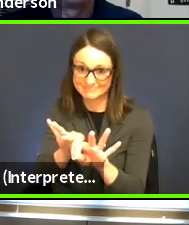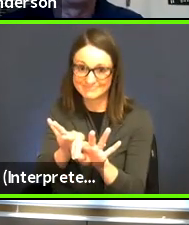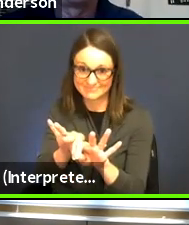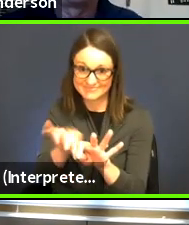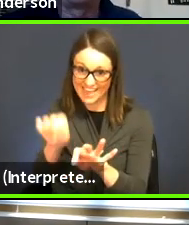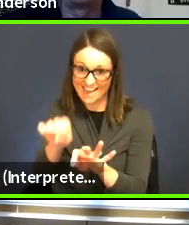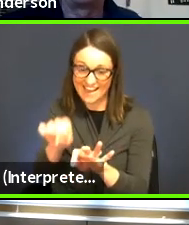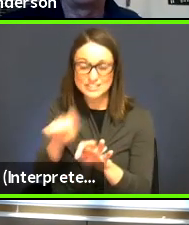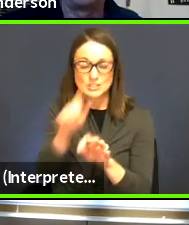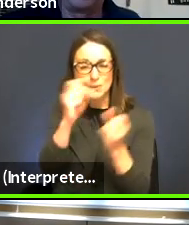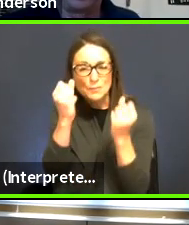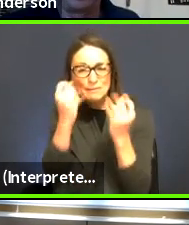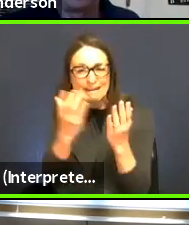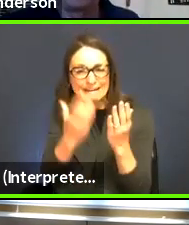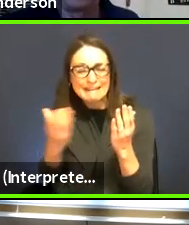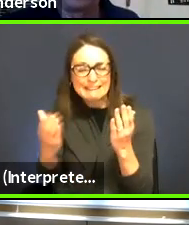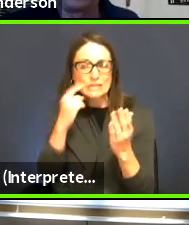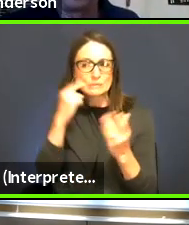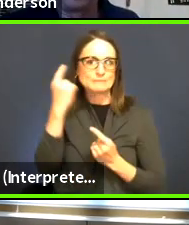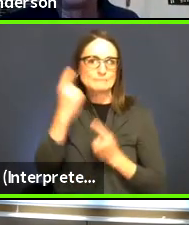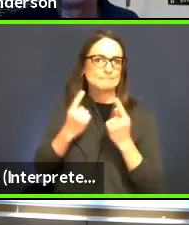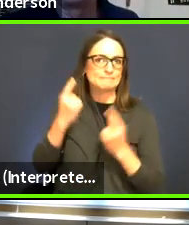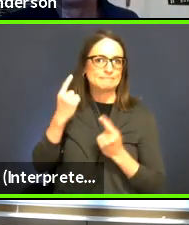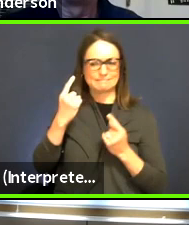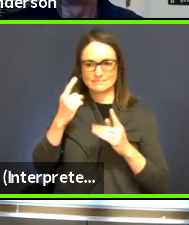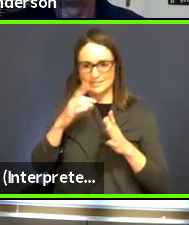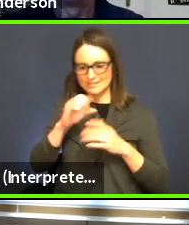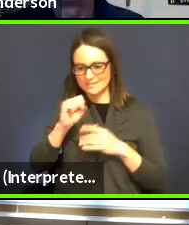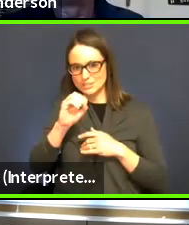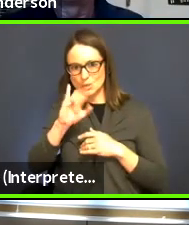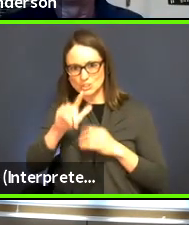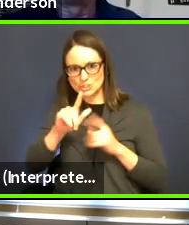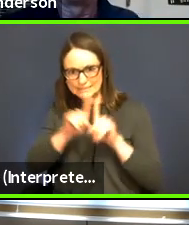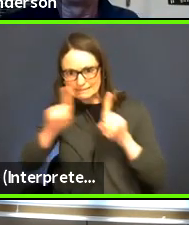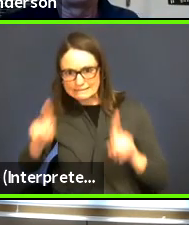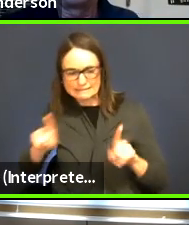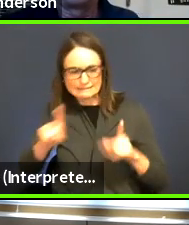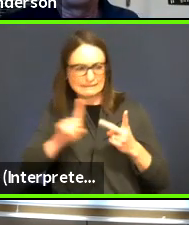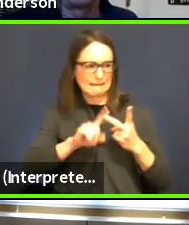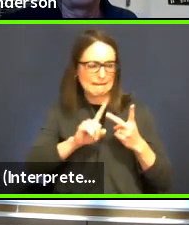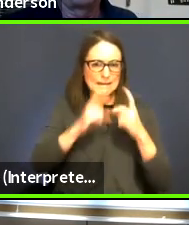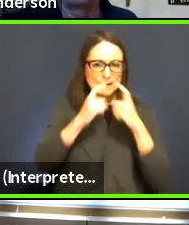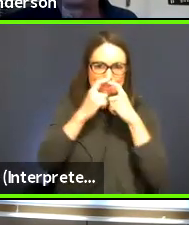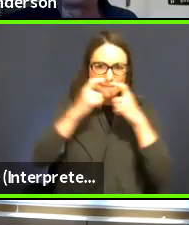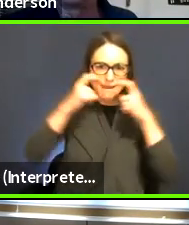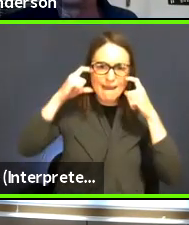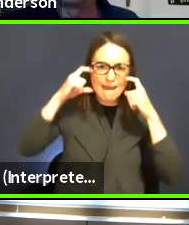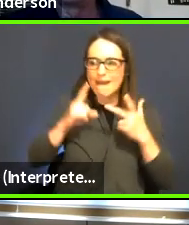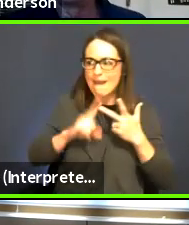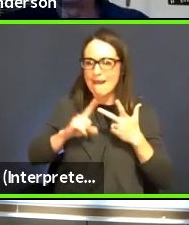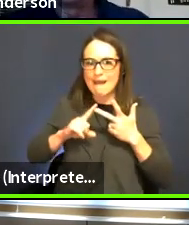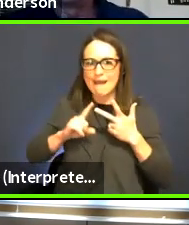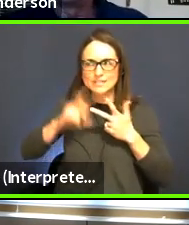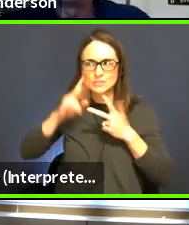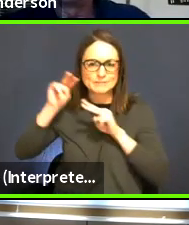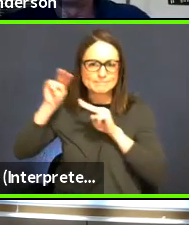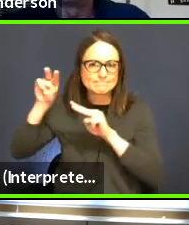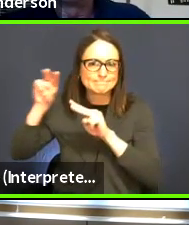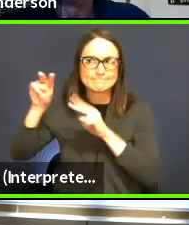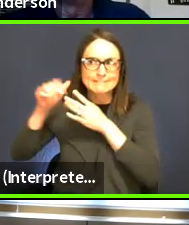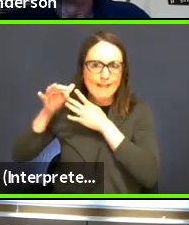things that we're doing, we're considering social distancing, certainly mask wearing, looking at the guidance from the CDC, the